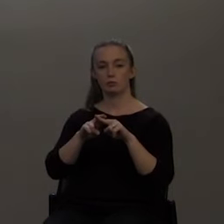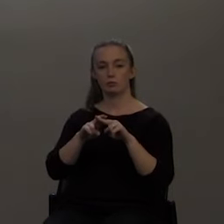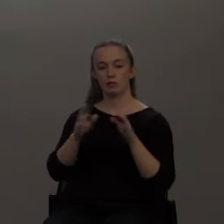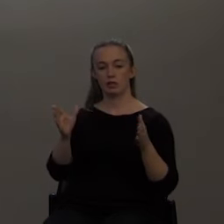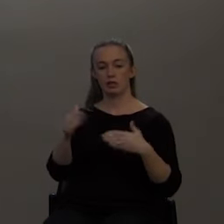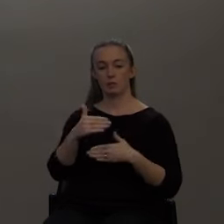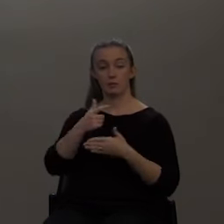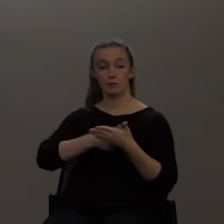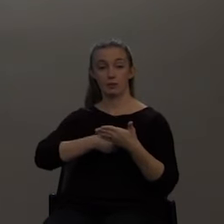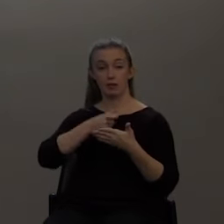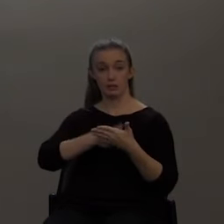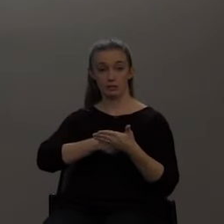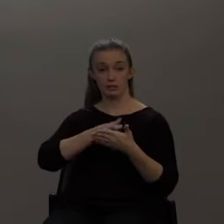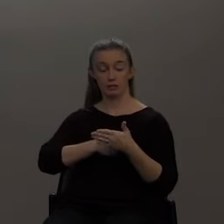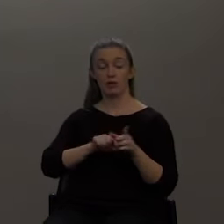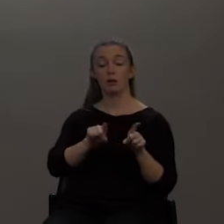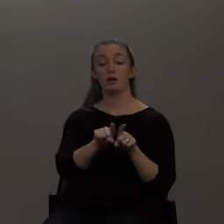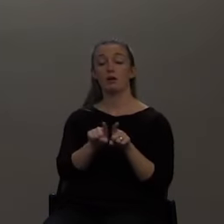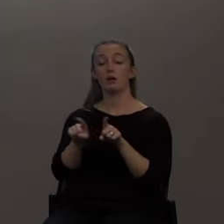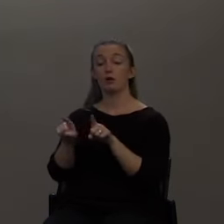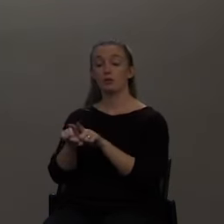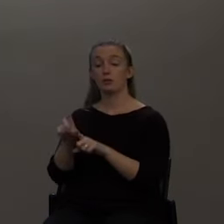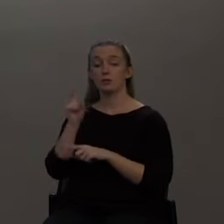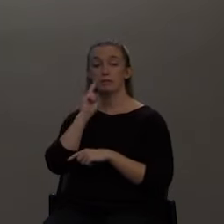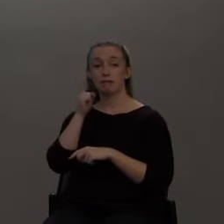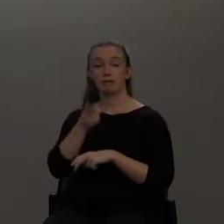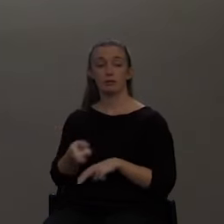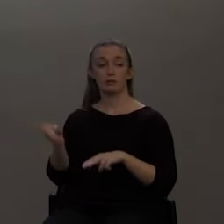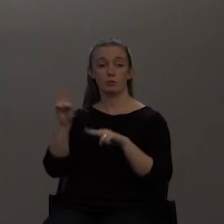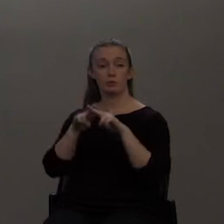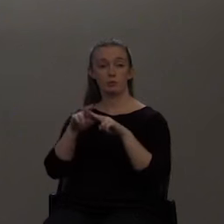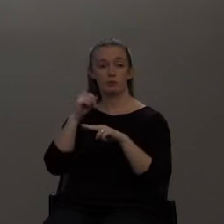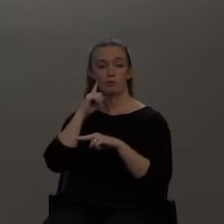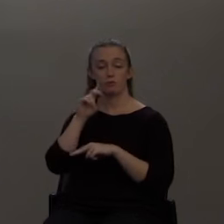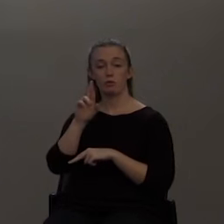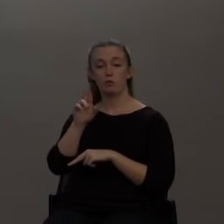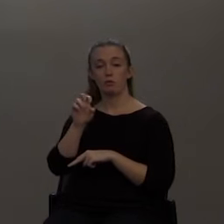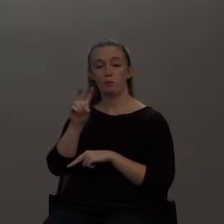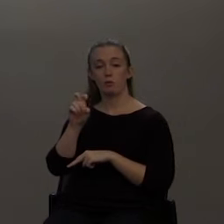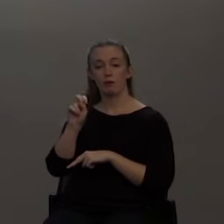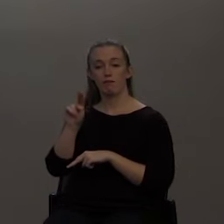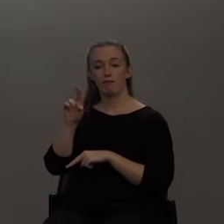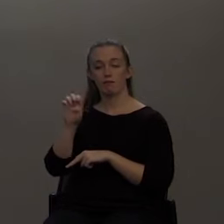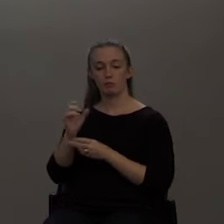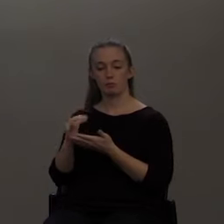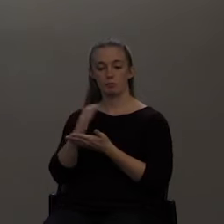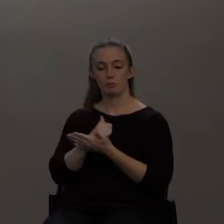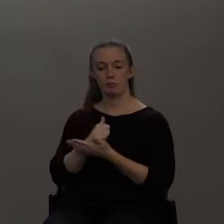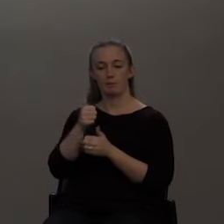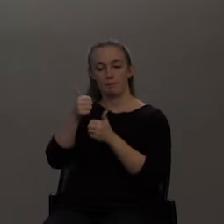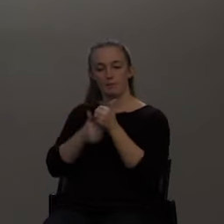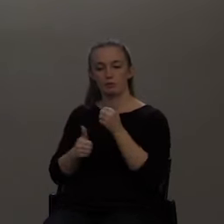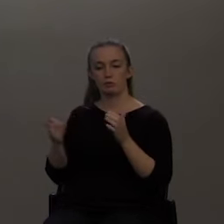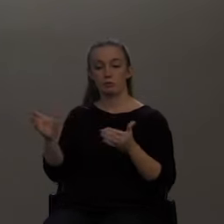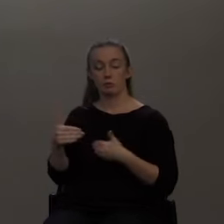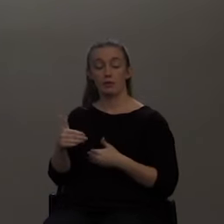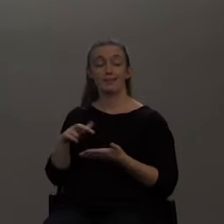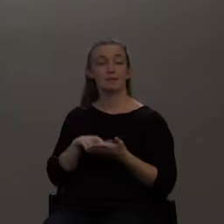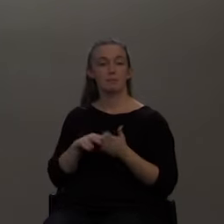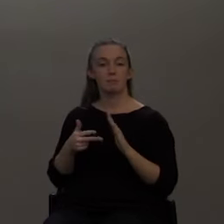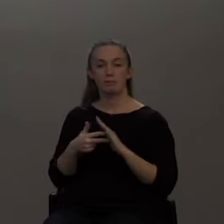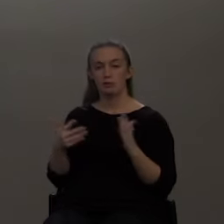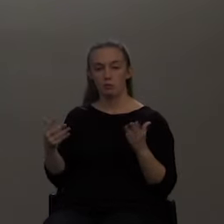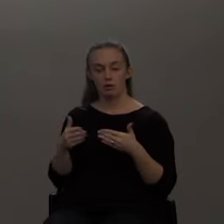rates, and they're also seeing an increase in revenue per room, meaning that in